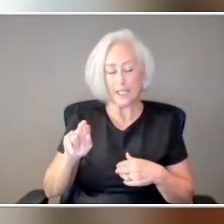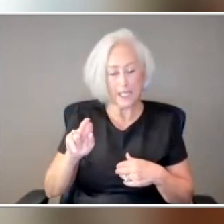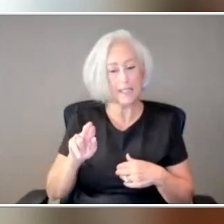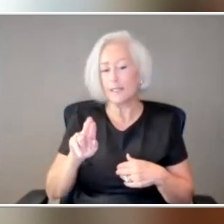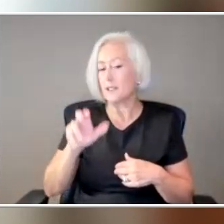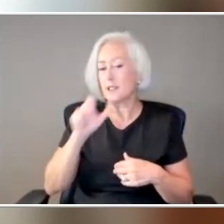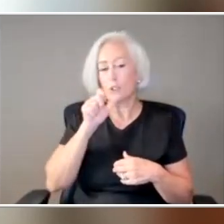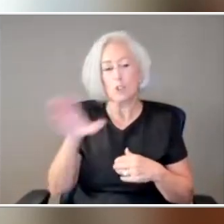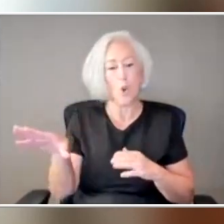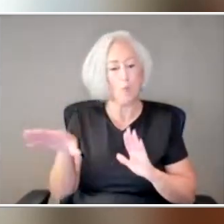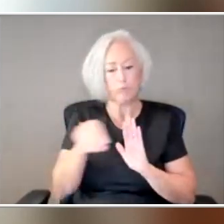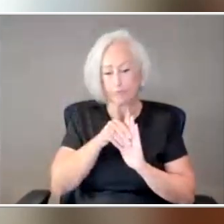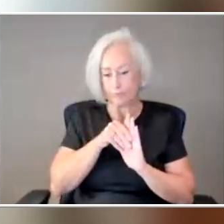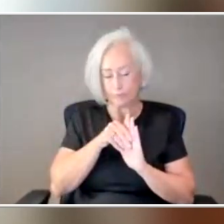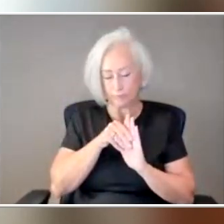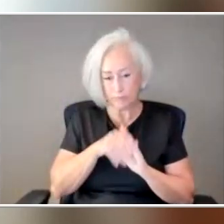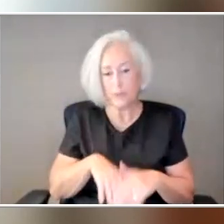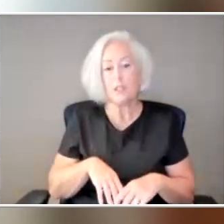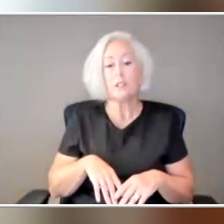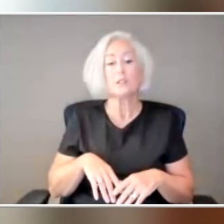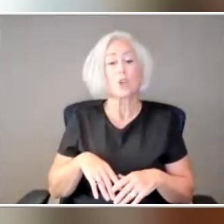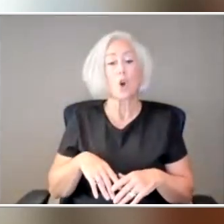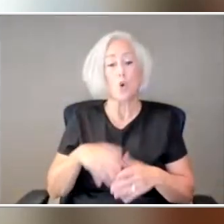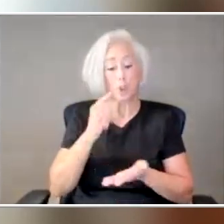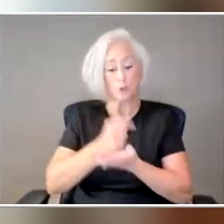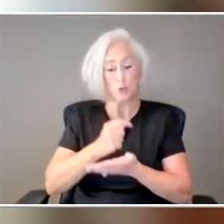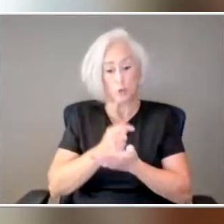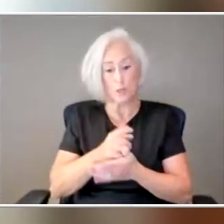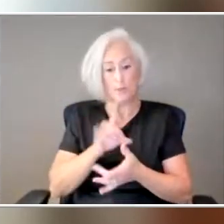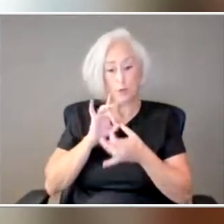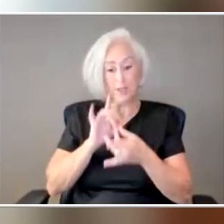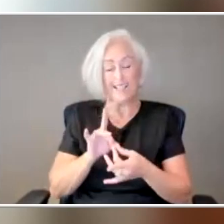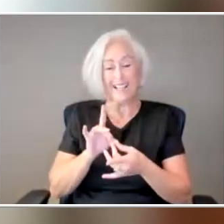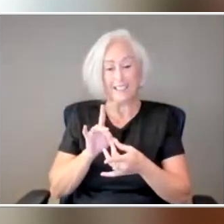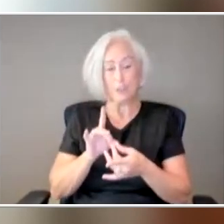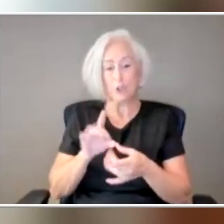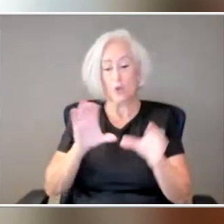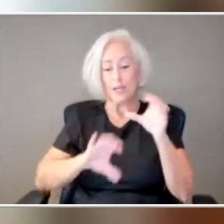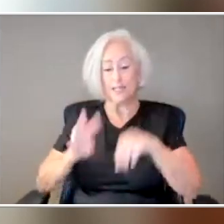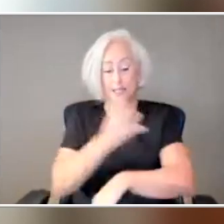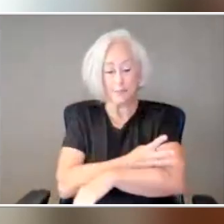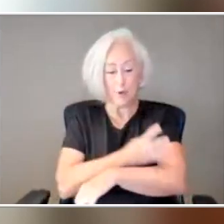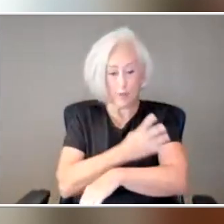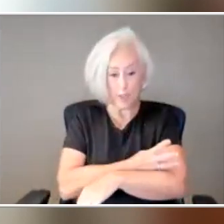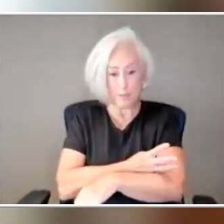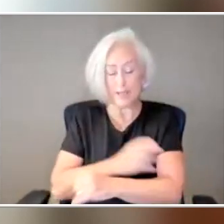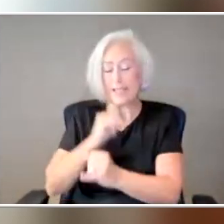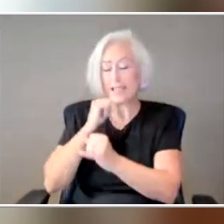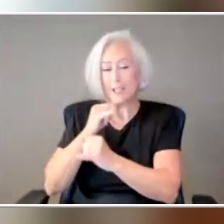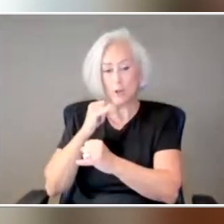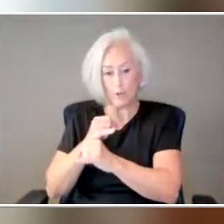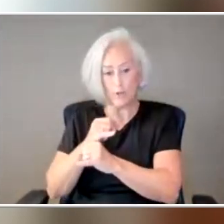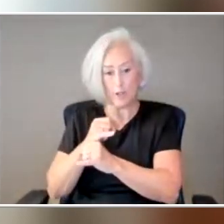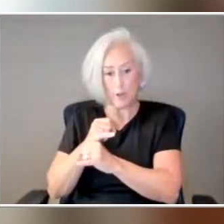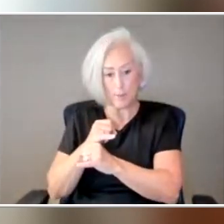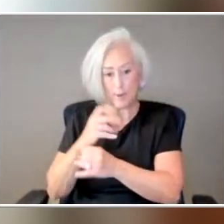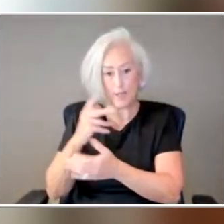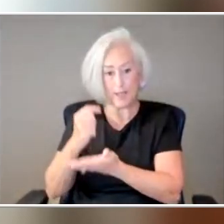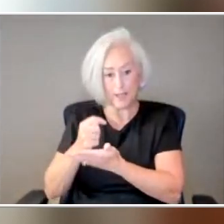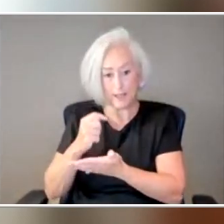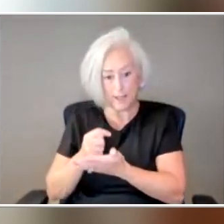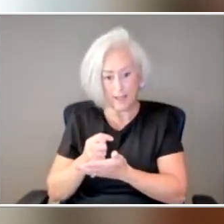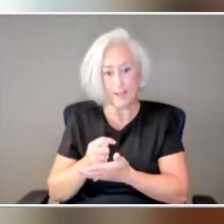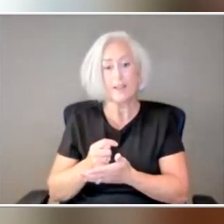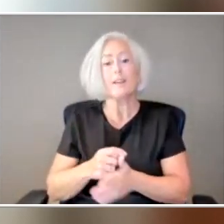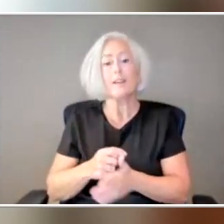this breast cancer is with chemotherapy and immunotherapy in early stage setting. And of course, surgery and radiation are